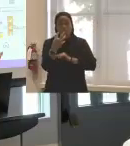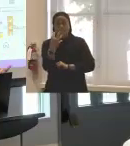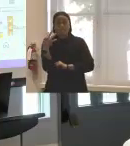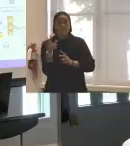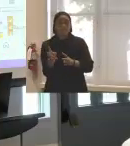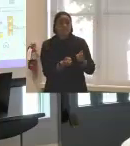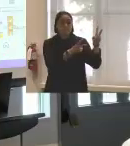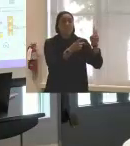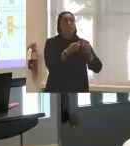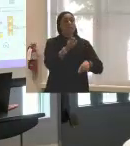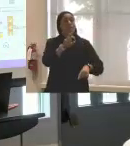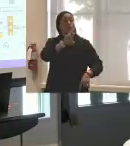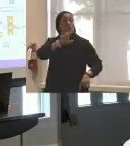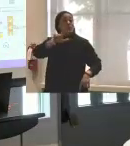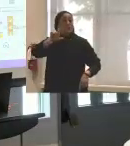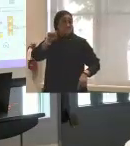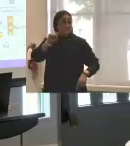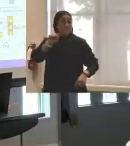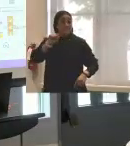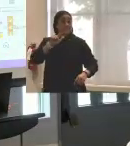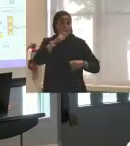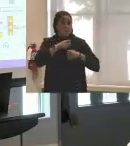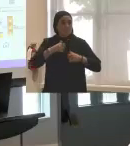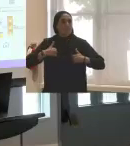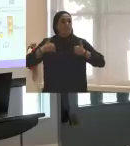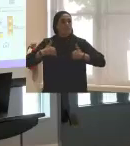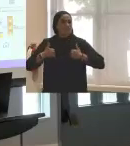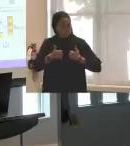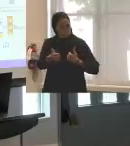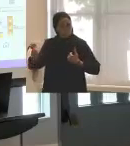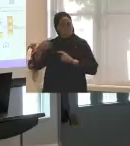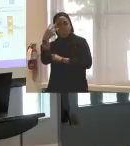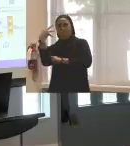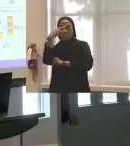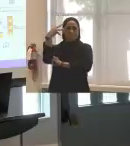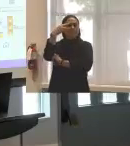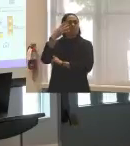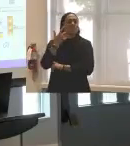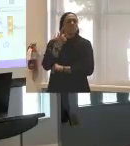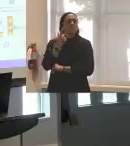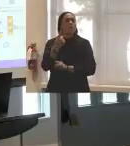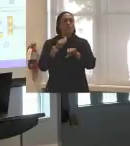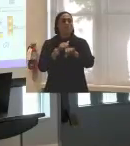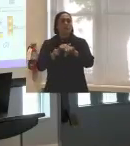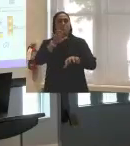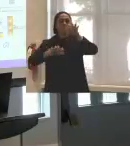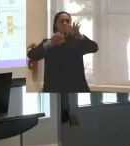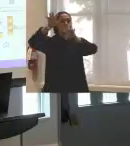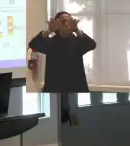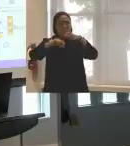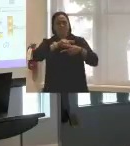from reels made by youth themselves. One is from our rock climbing program, and the other one is where we learned how to make gimbap